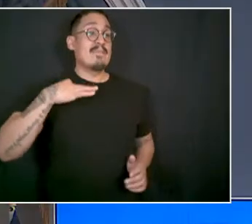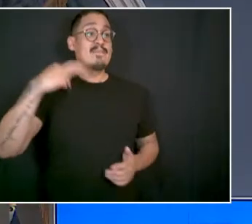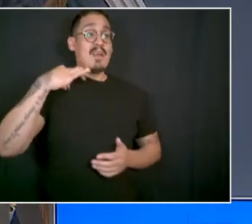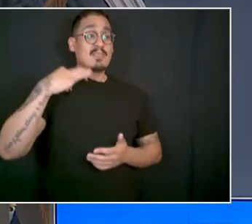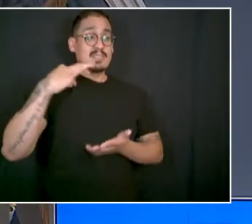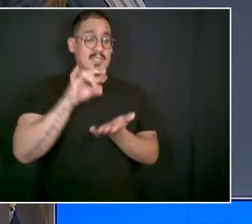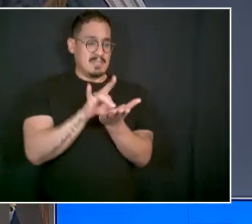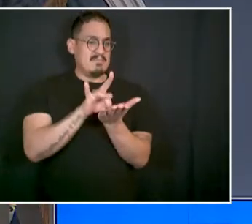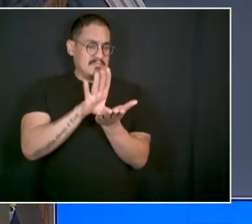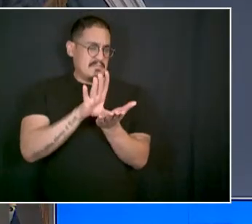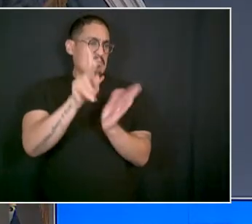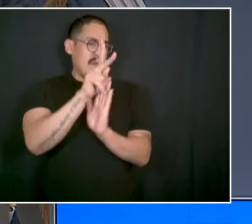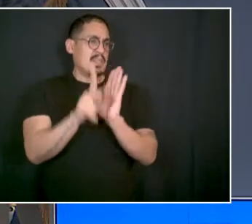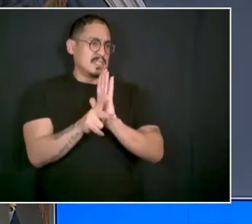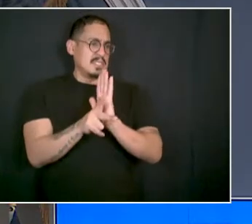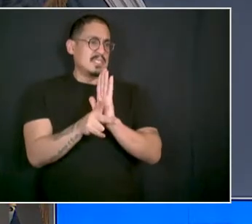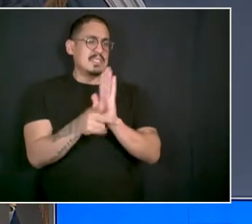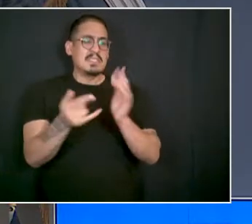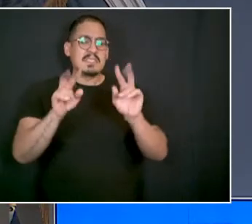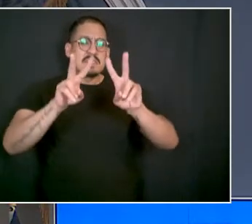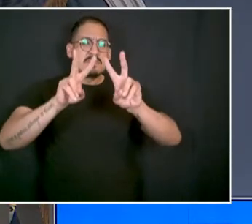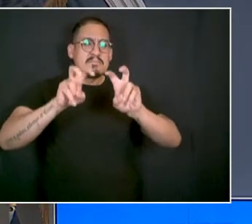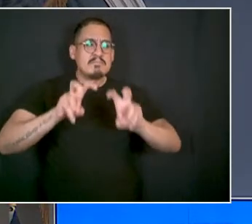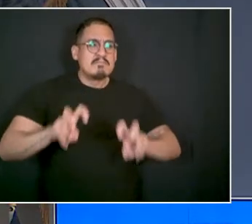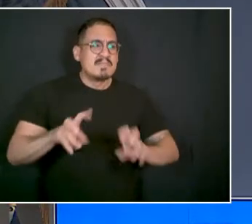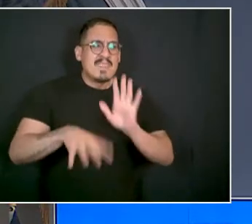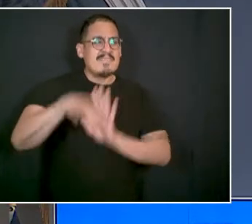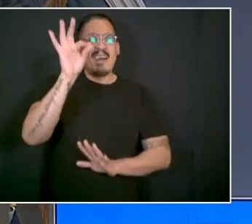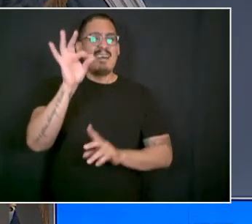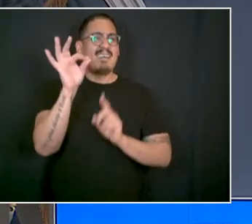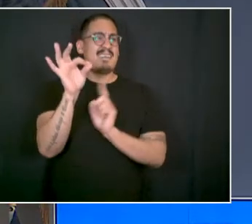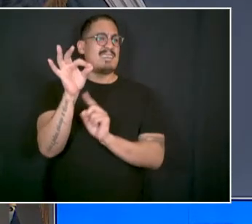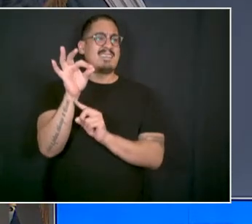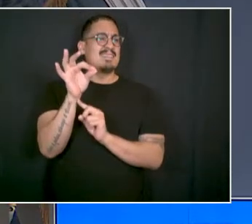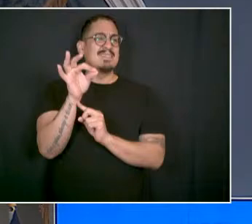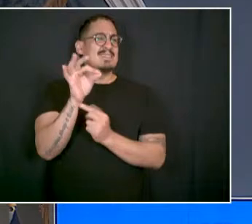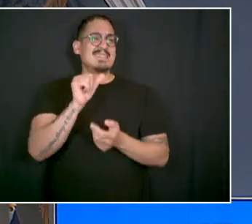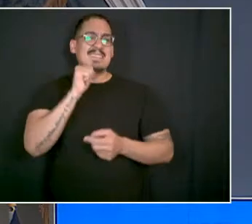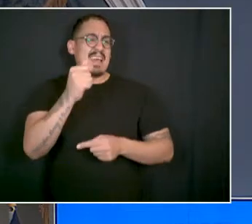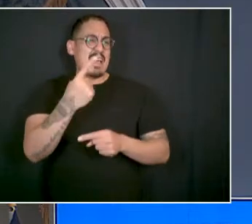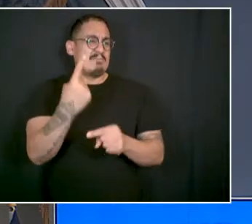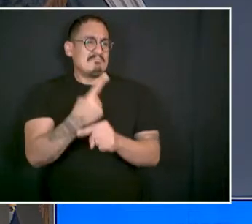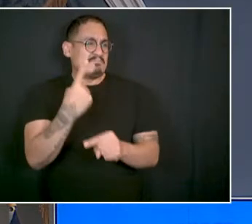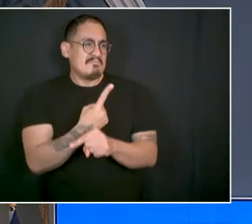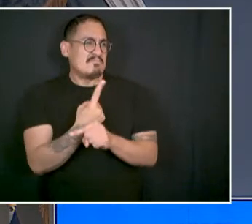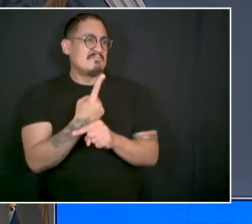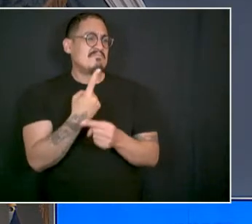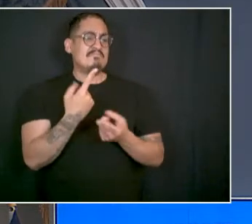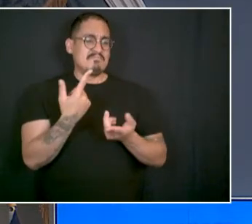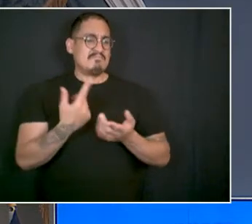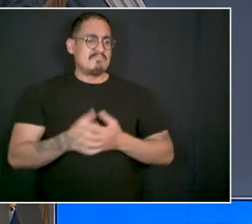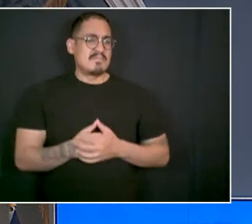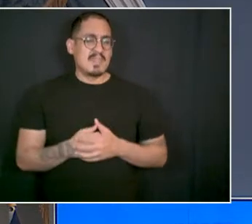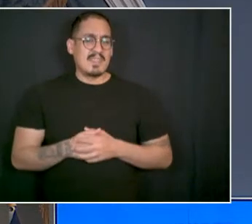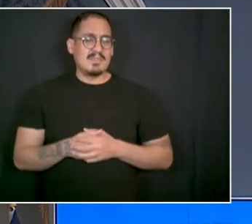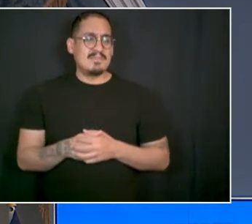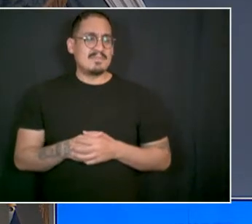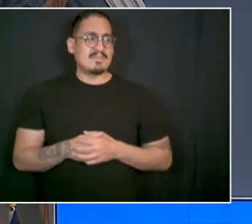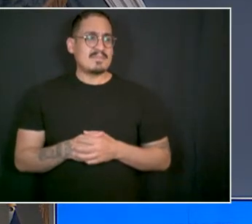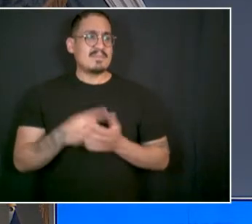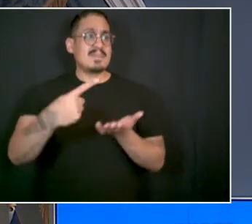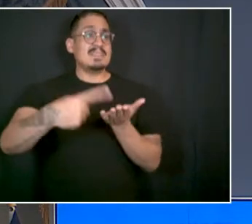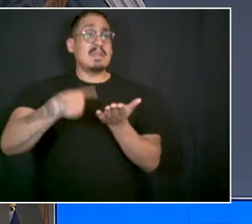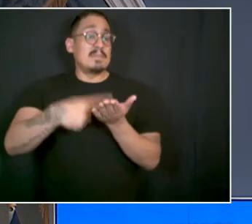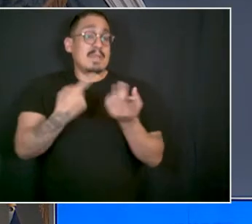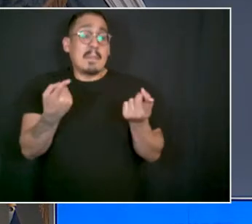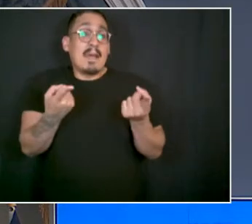Basically, they said most of these involuntary removals occurred in people's homes, not in public spaces. They also found that